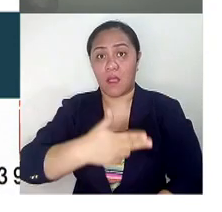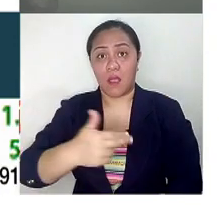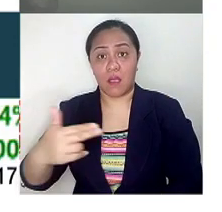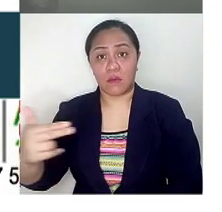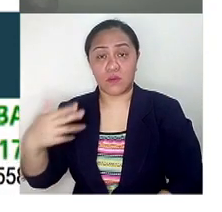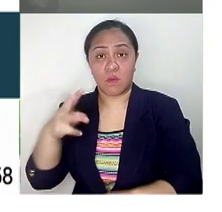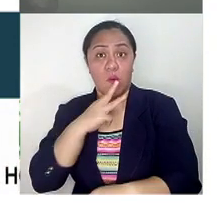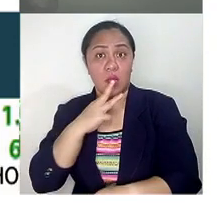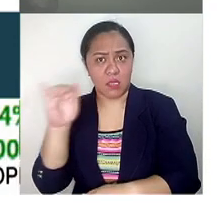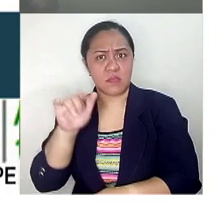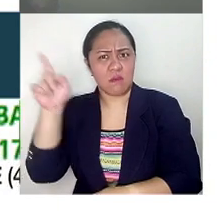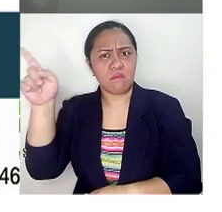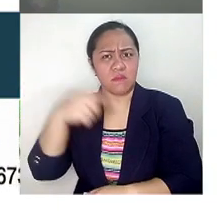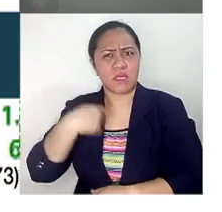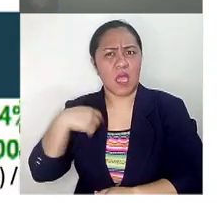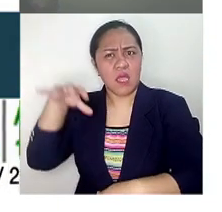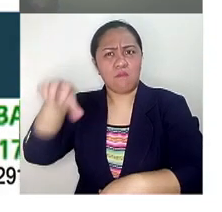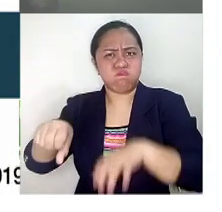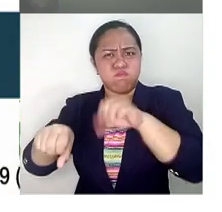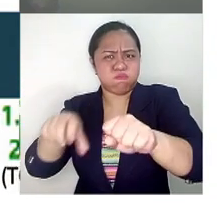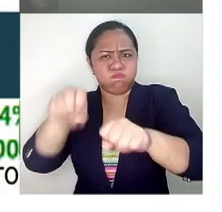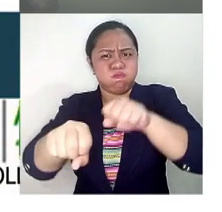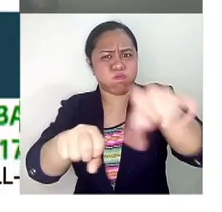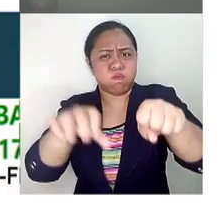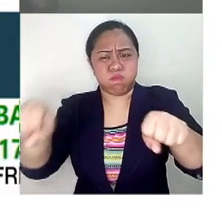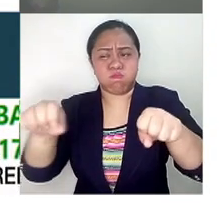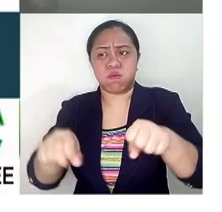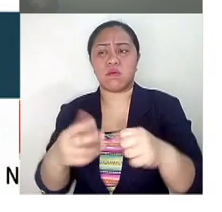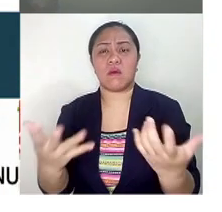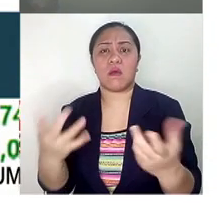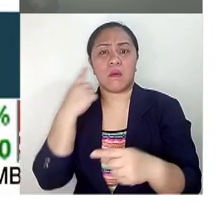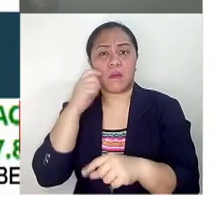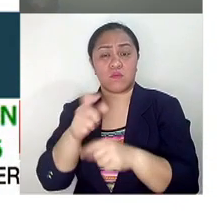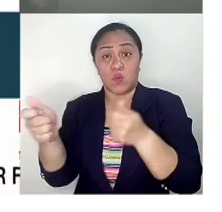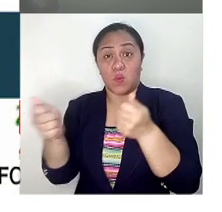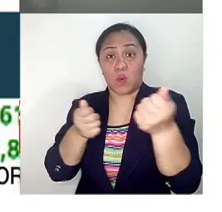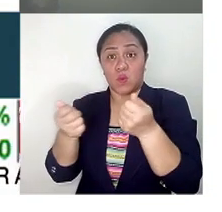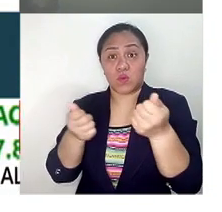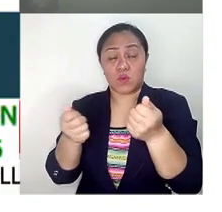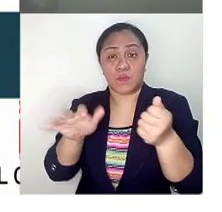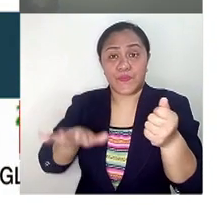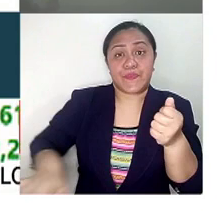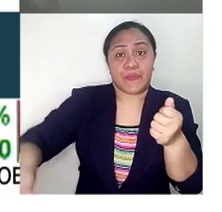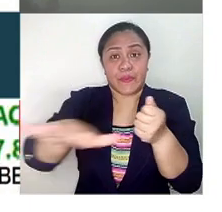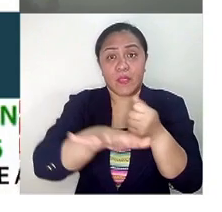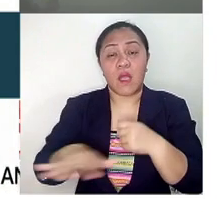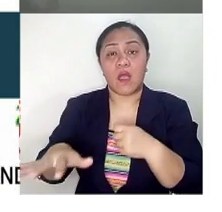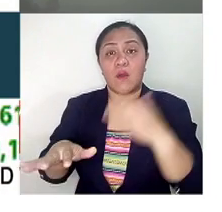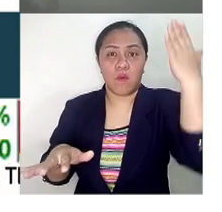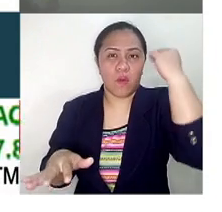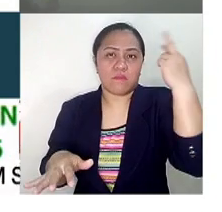that they're building these military bases shows their intent to eventually take full control of this area for whatever reasons they might have,